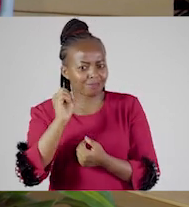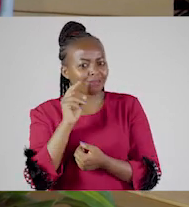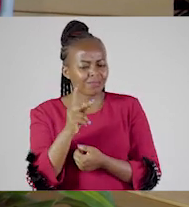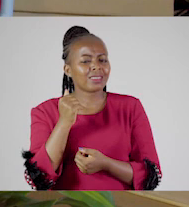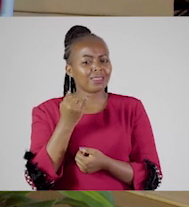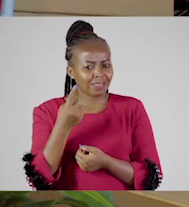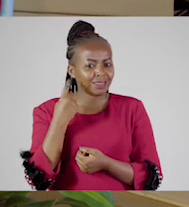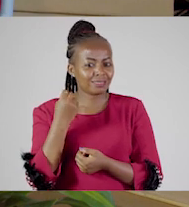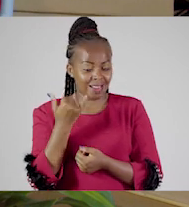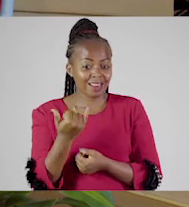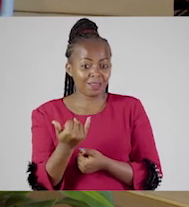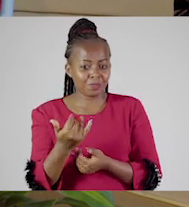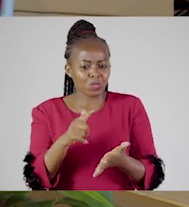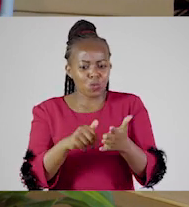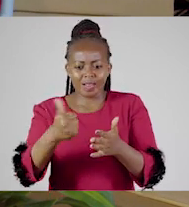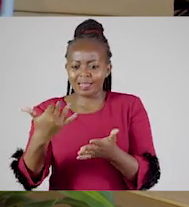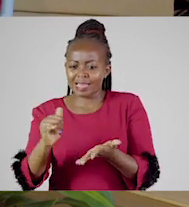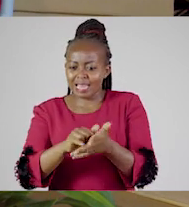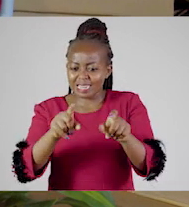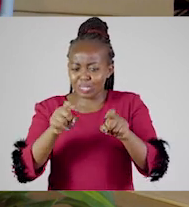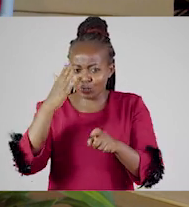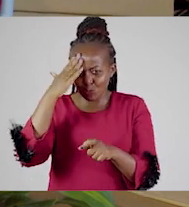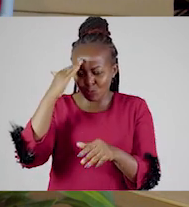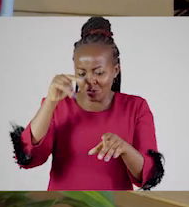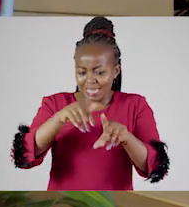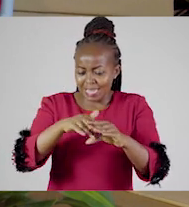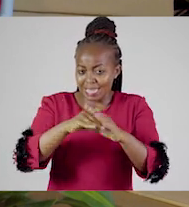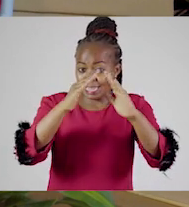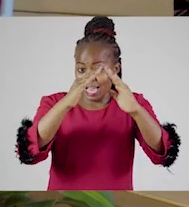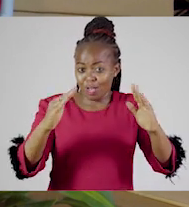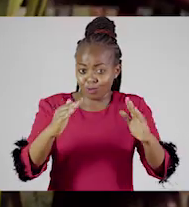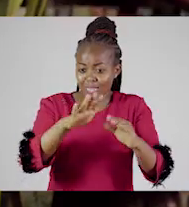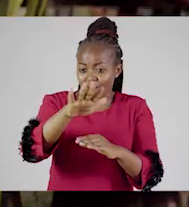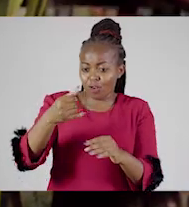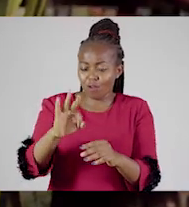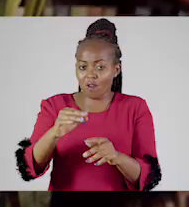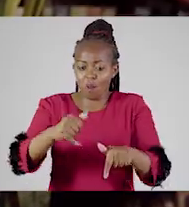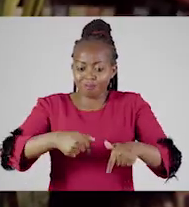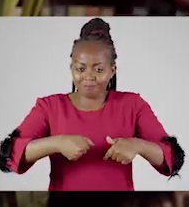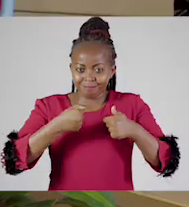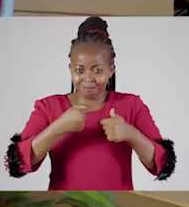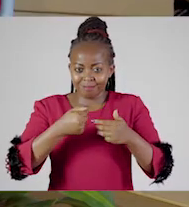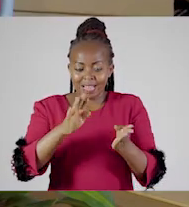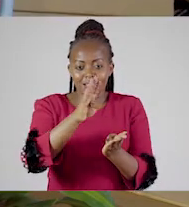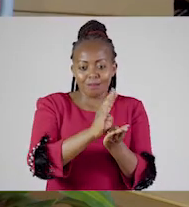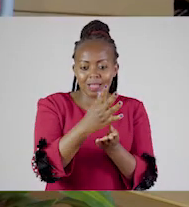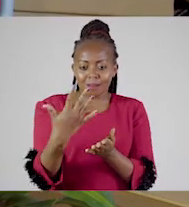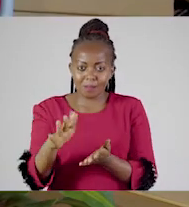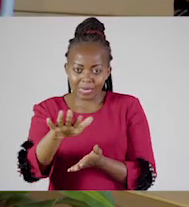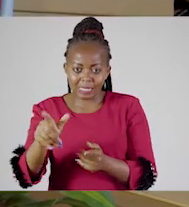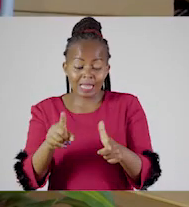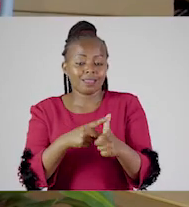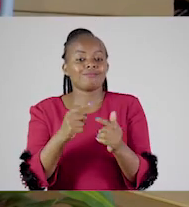see. And what else do we need to be aware of within the indoor environment of our personal archives?